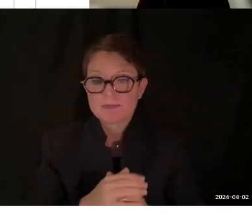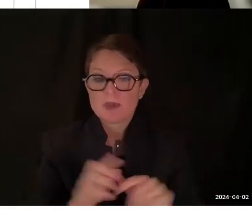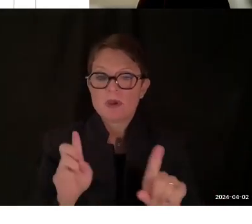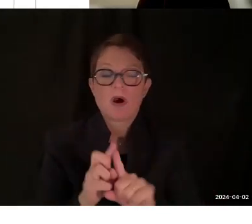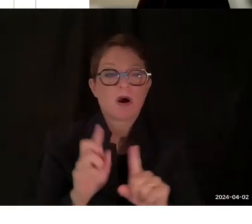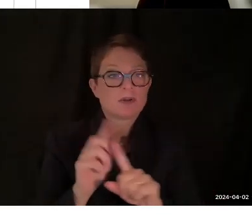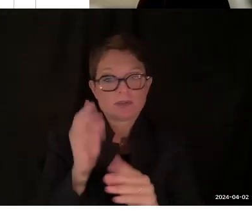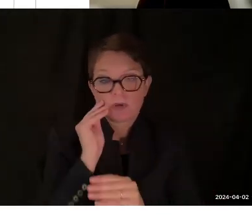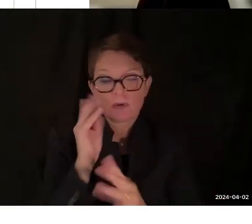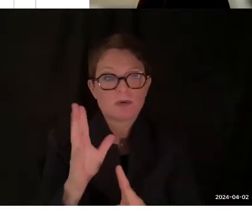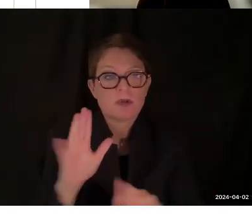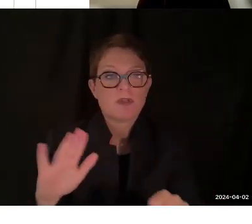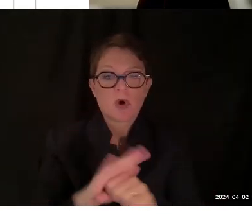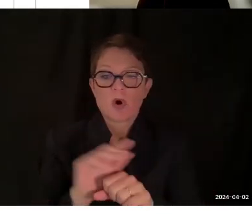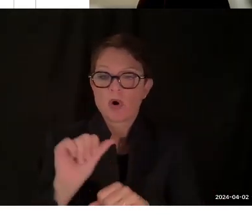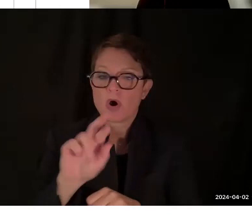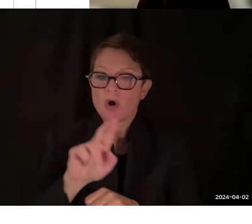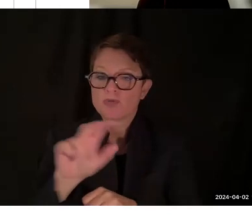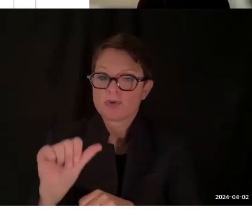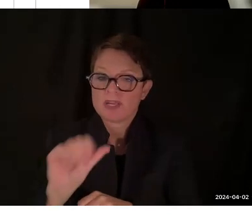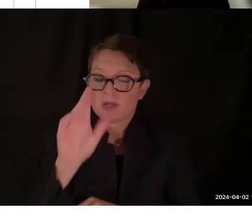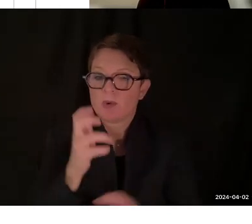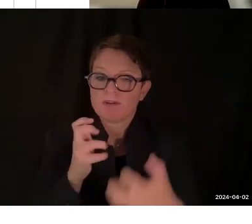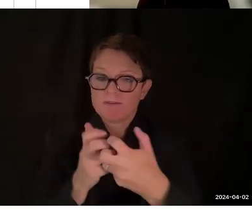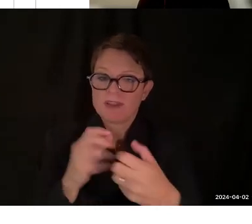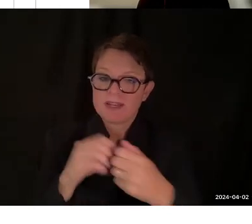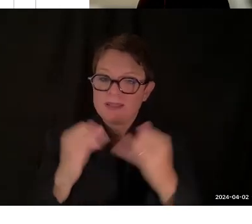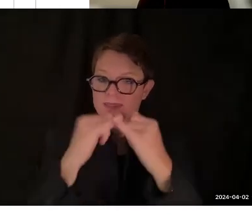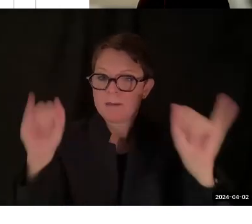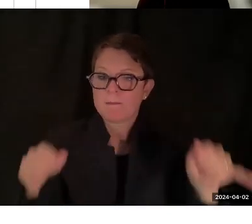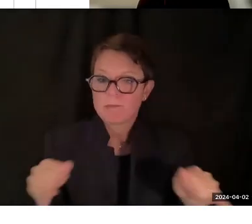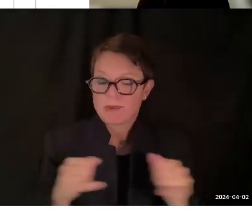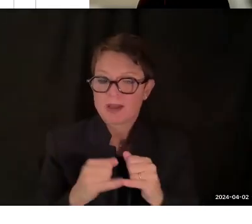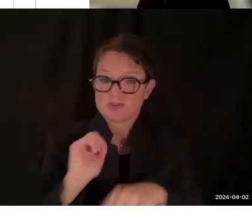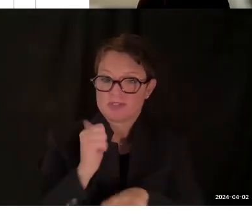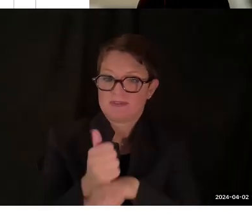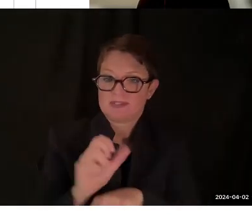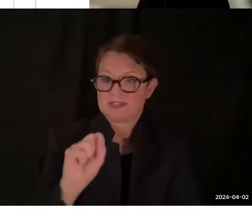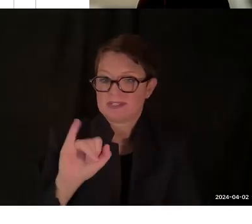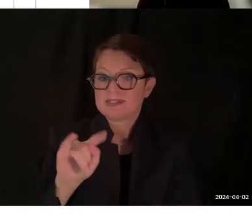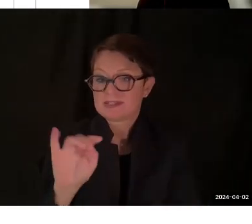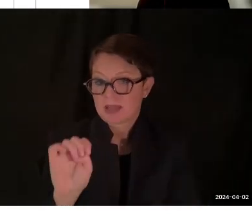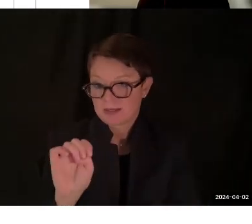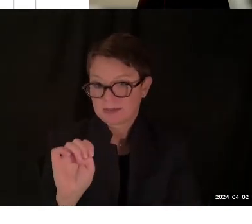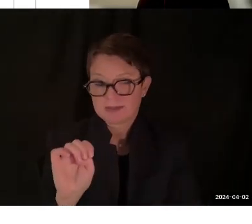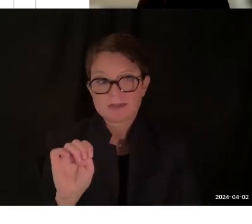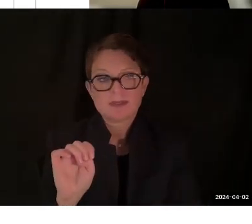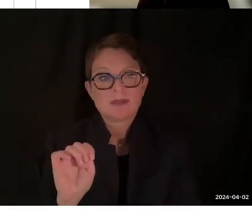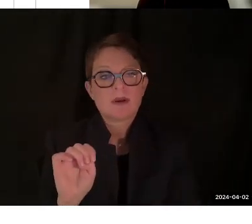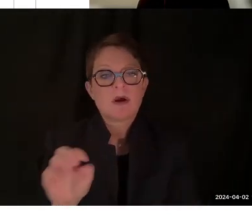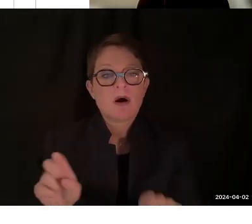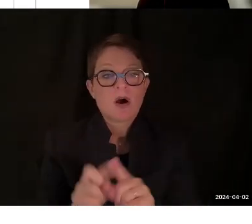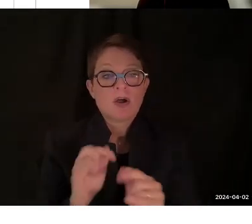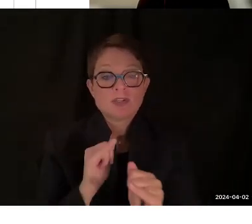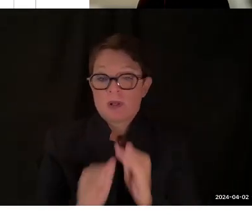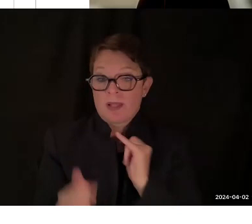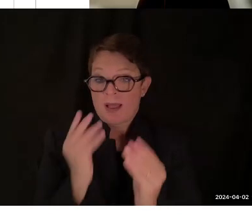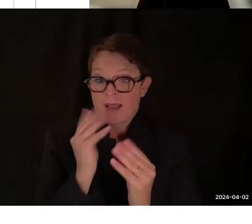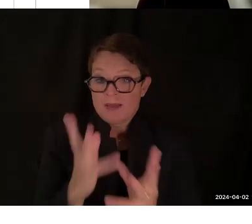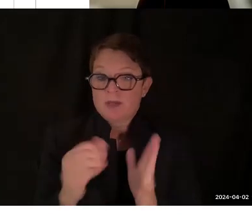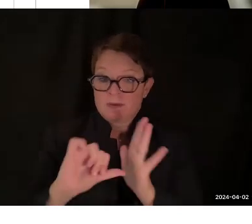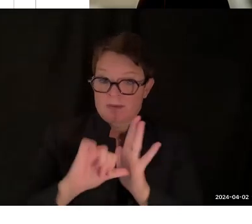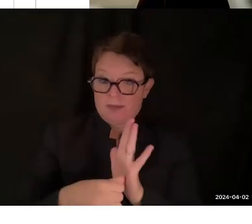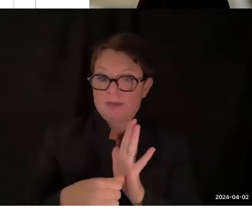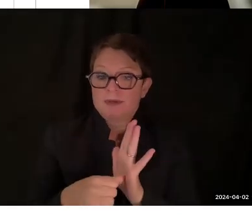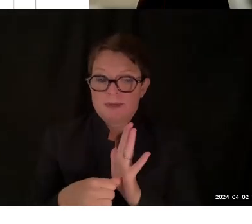be noted that the entire arena program will fit within the boundaries of the existing site. And lastly, we wanted to